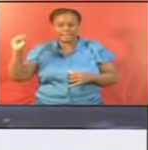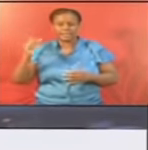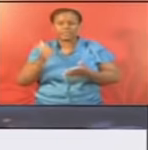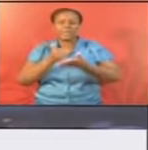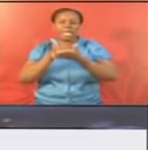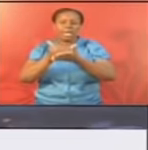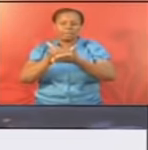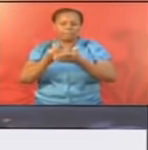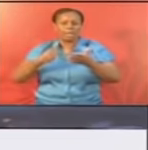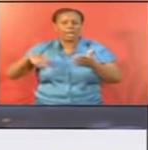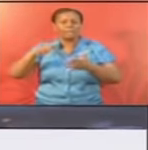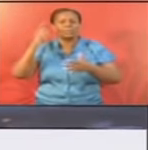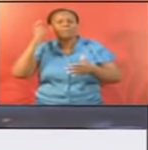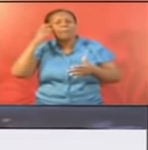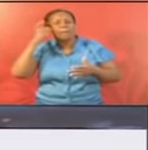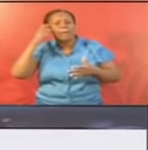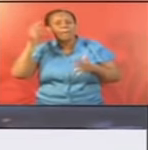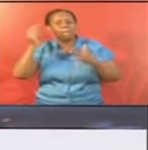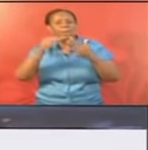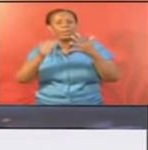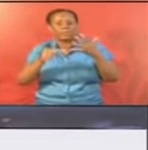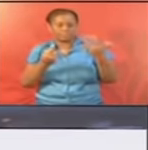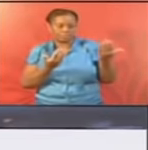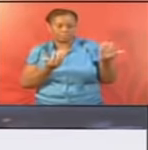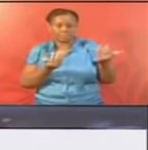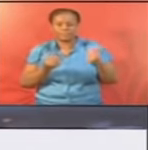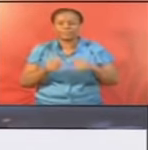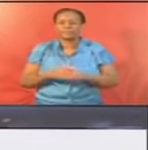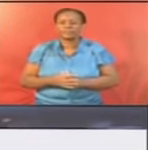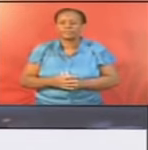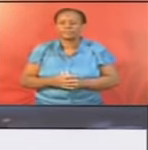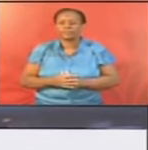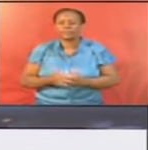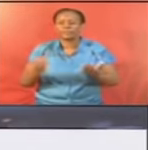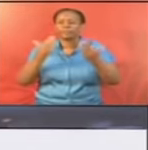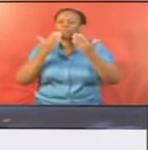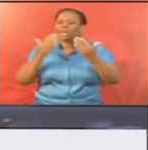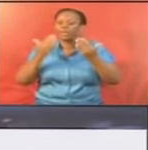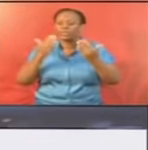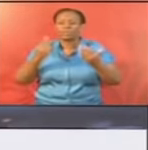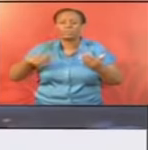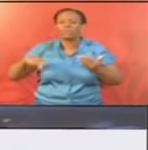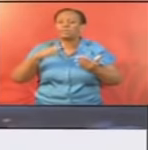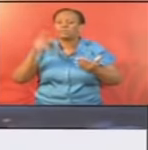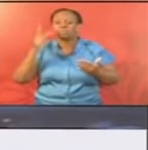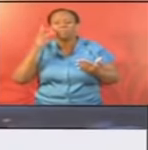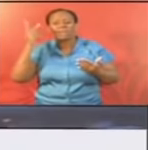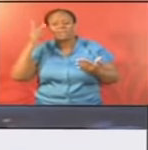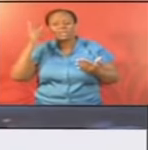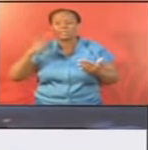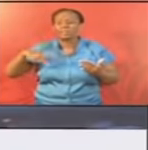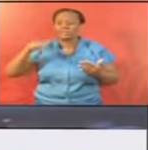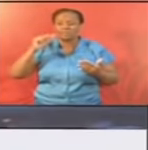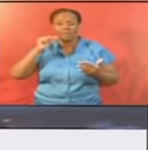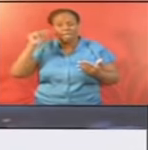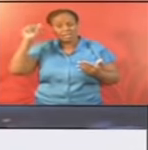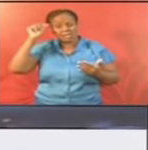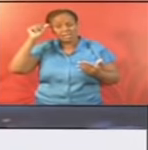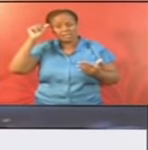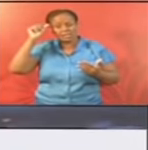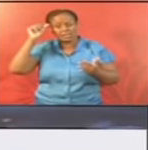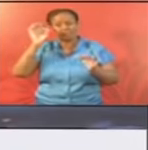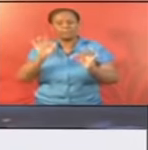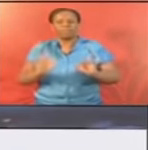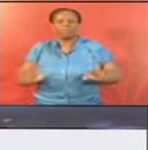Candice. As parents and as adults, we know the importance of a